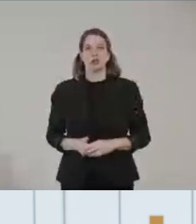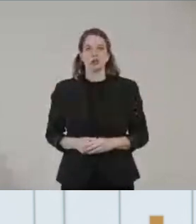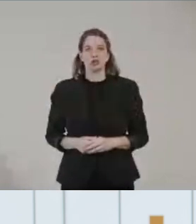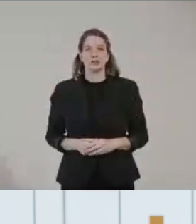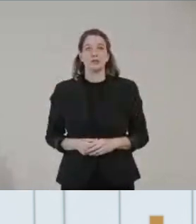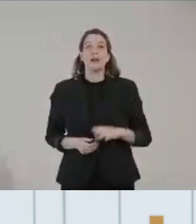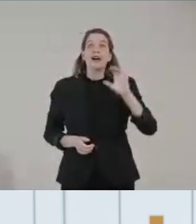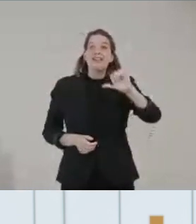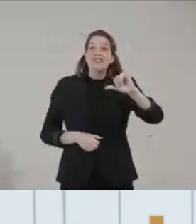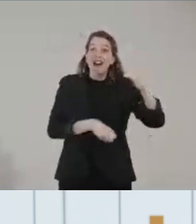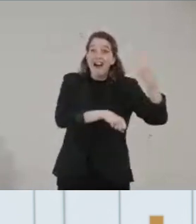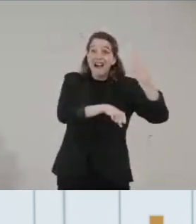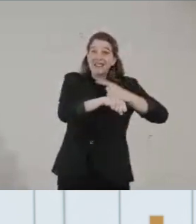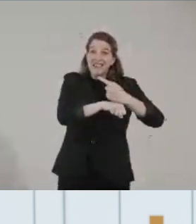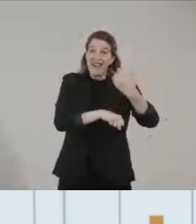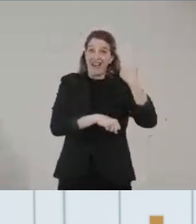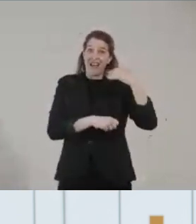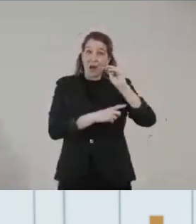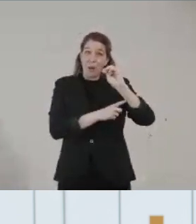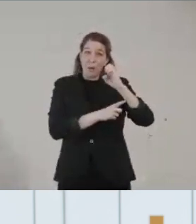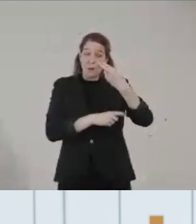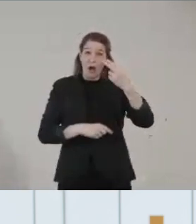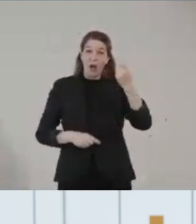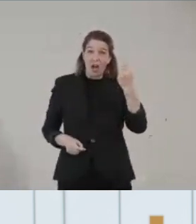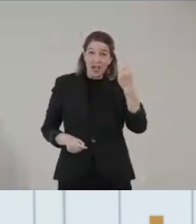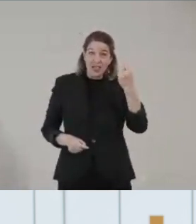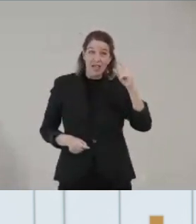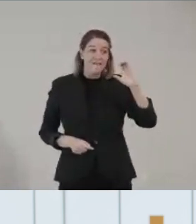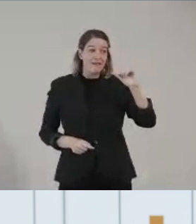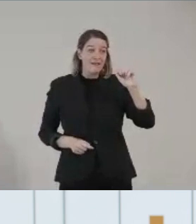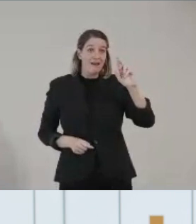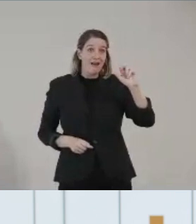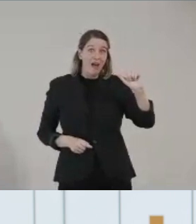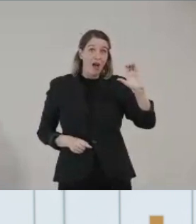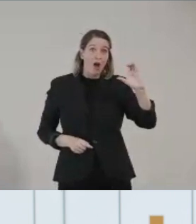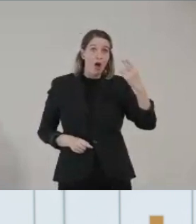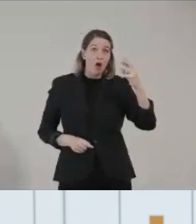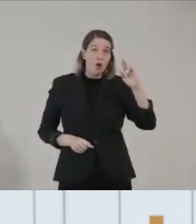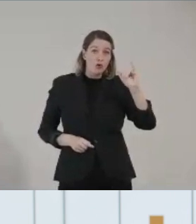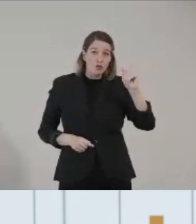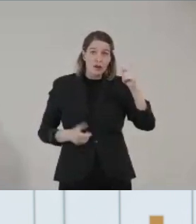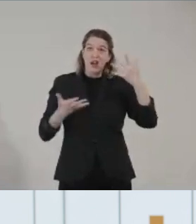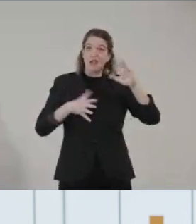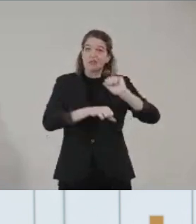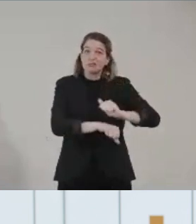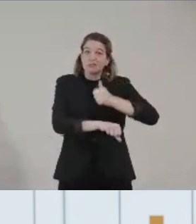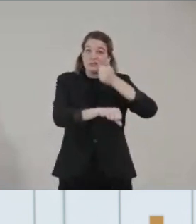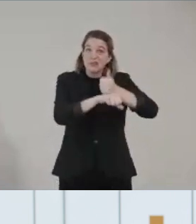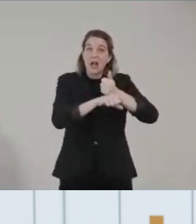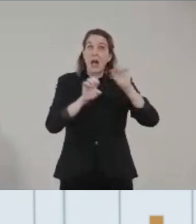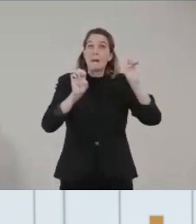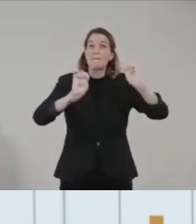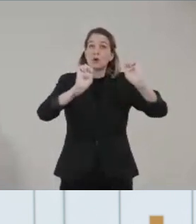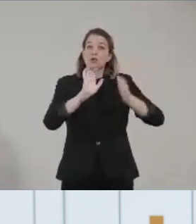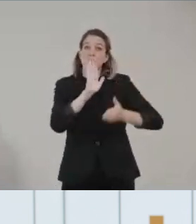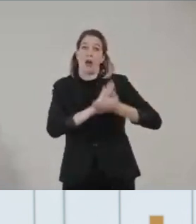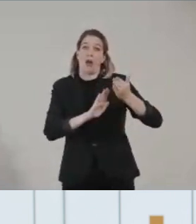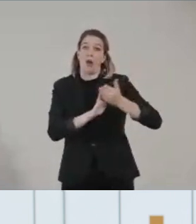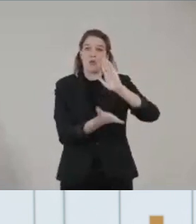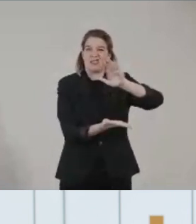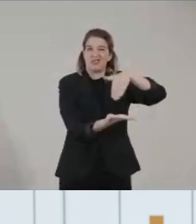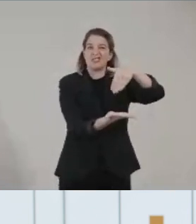an emergency operations center at the Department of Health Services. And you can see the decisions that have been made and the